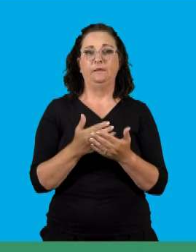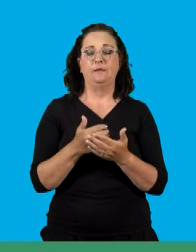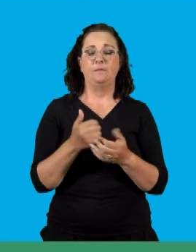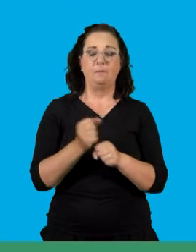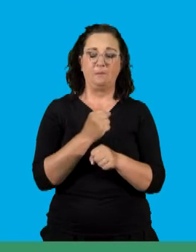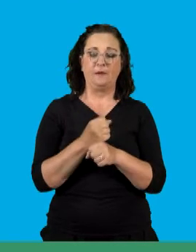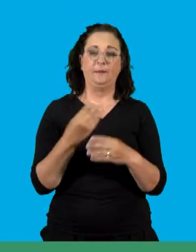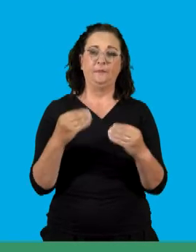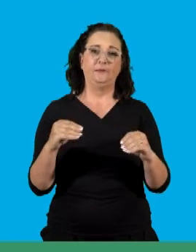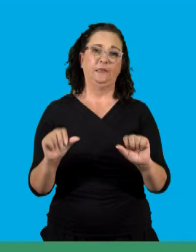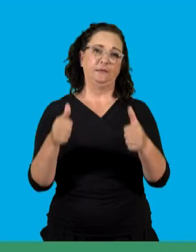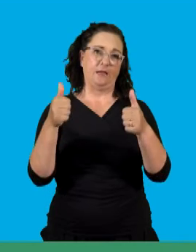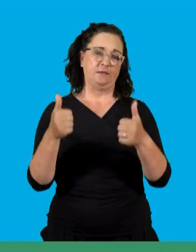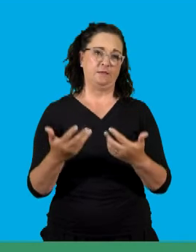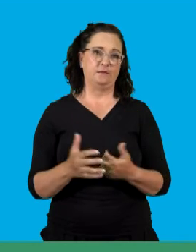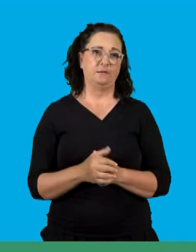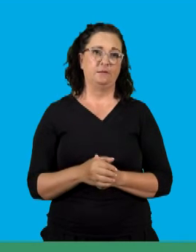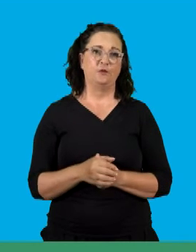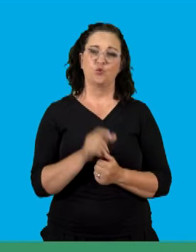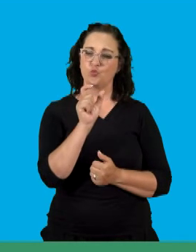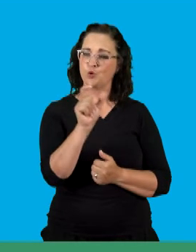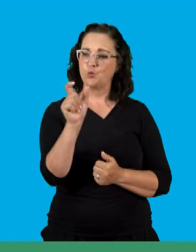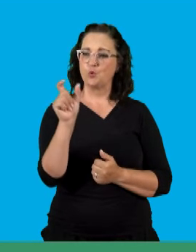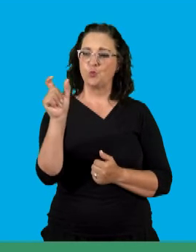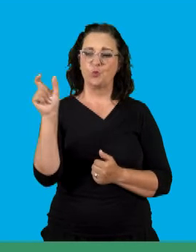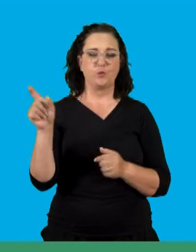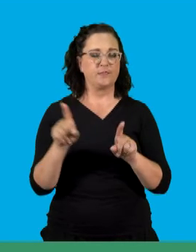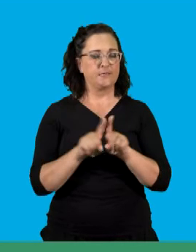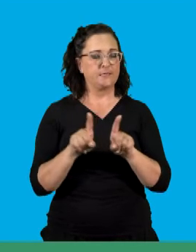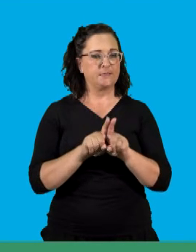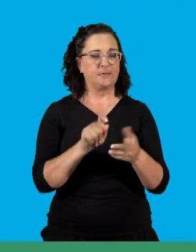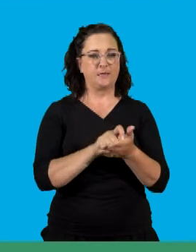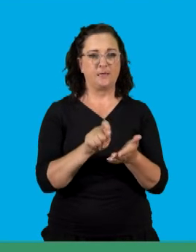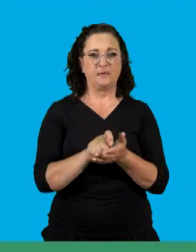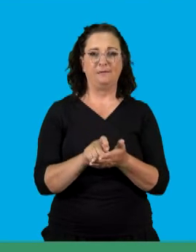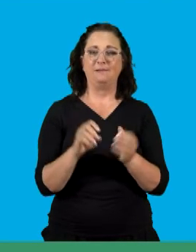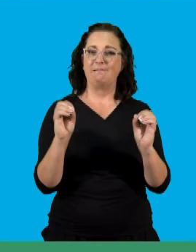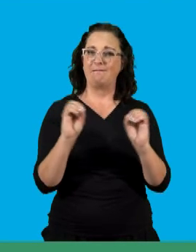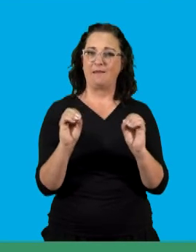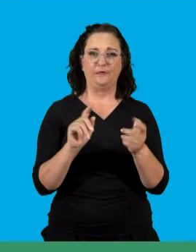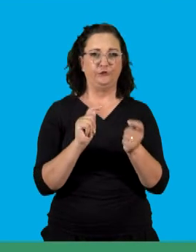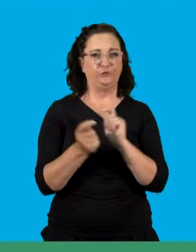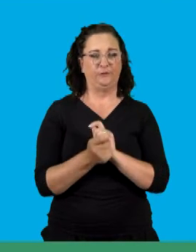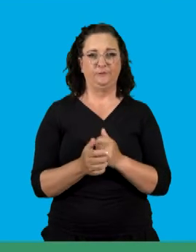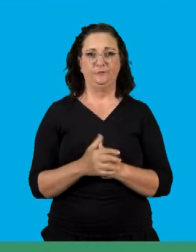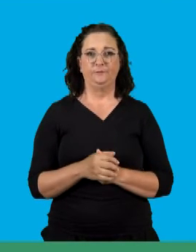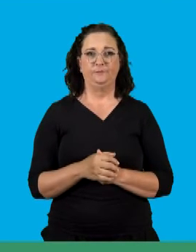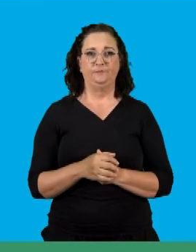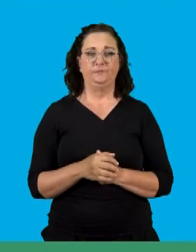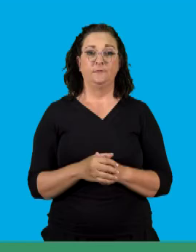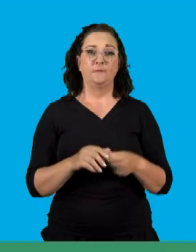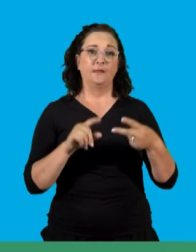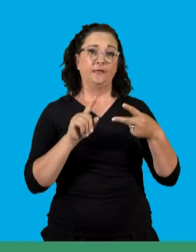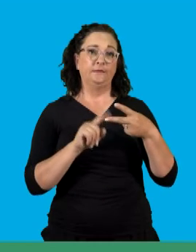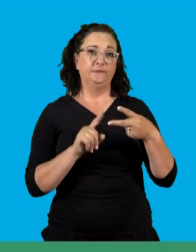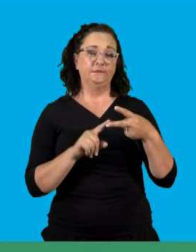that will make his business a success. Word for word from the scenario, nothing was changed. So what